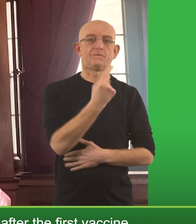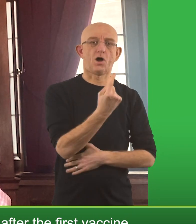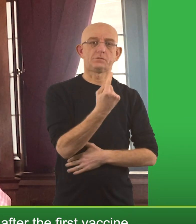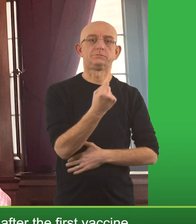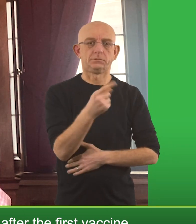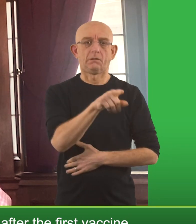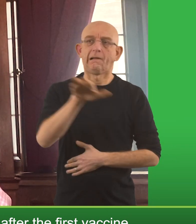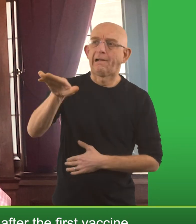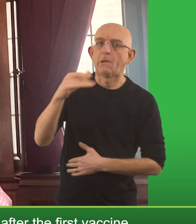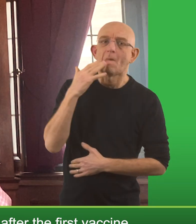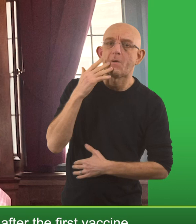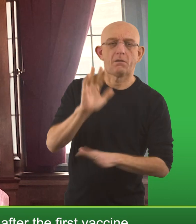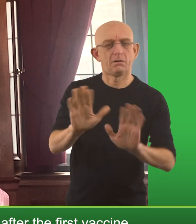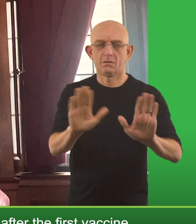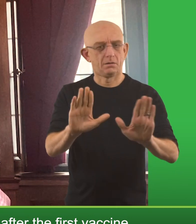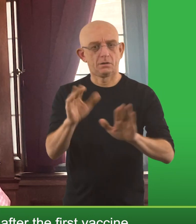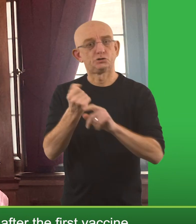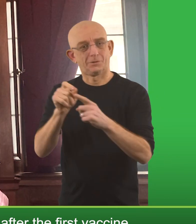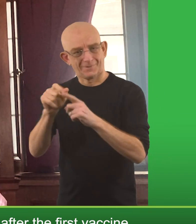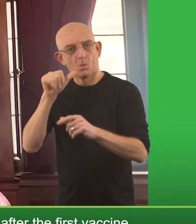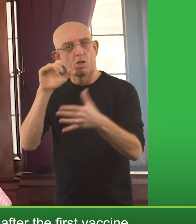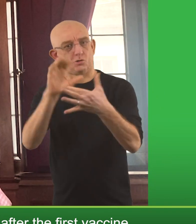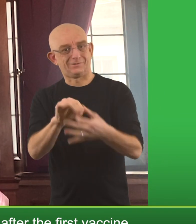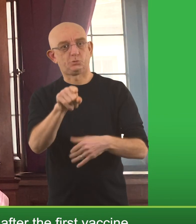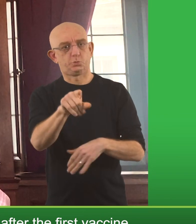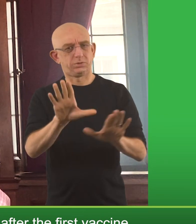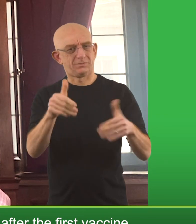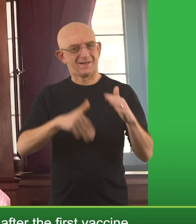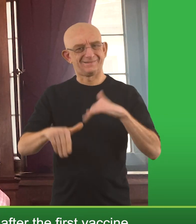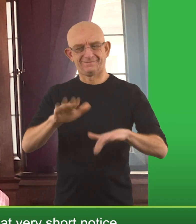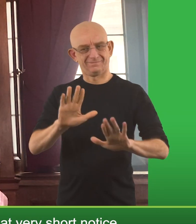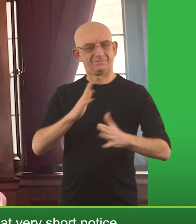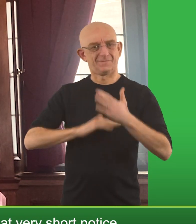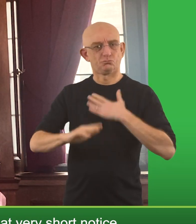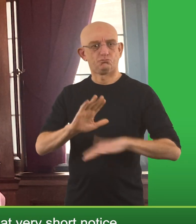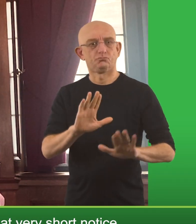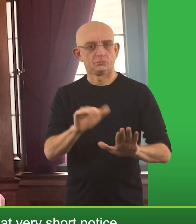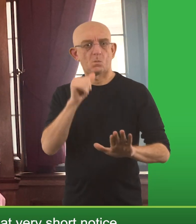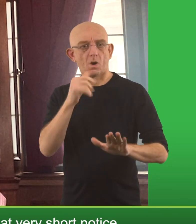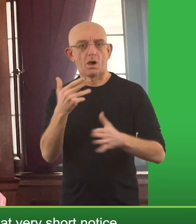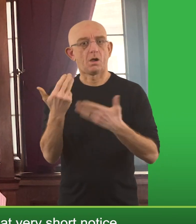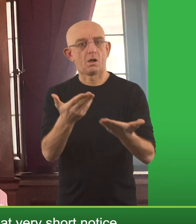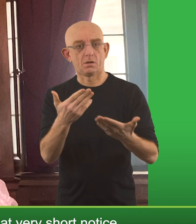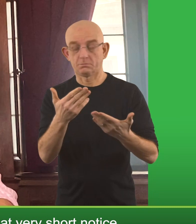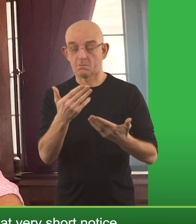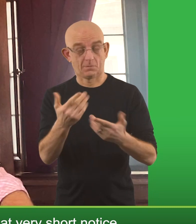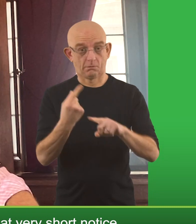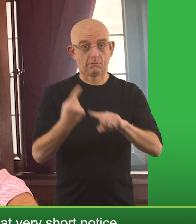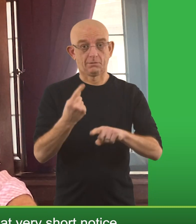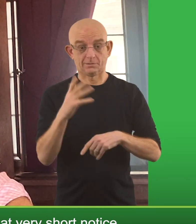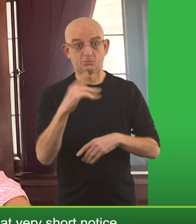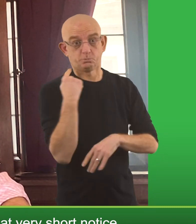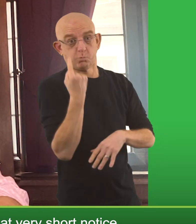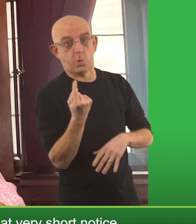vaccine. Please don't contact your GP. Your GP will contact you. And you may be offered a vaccine at very